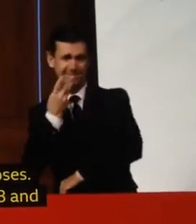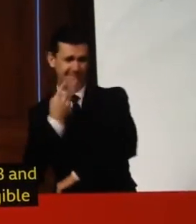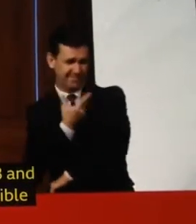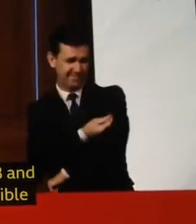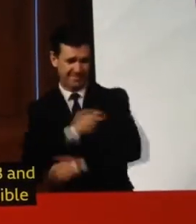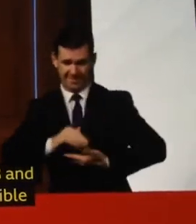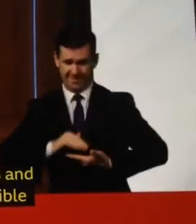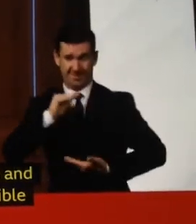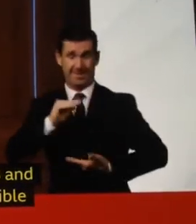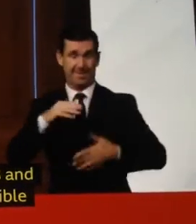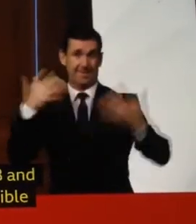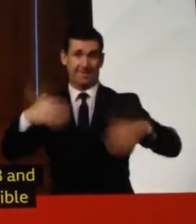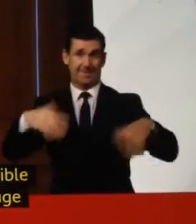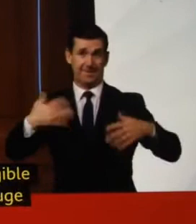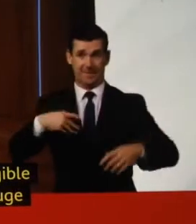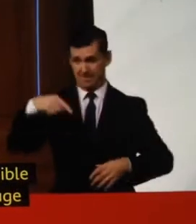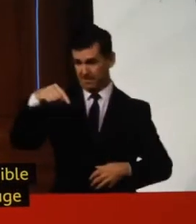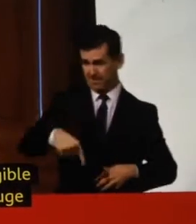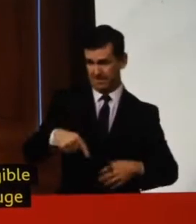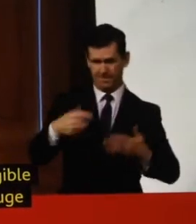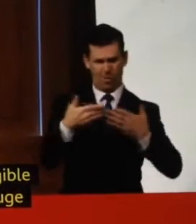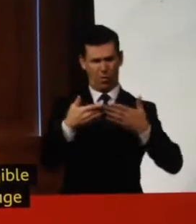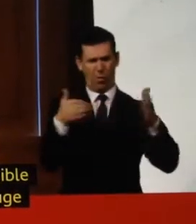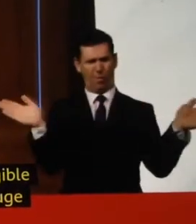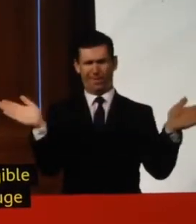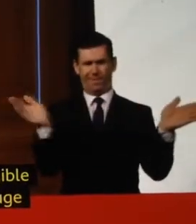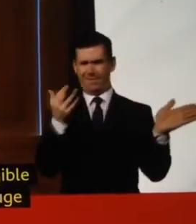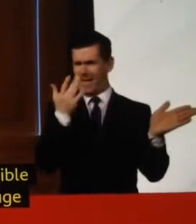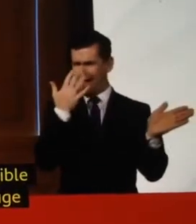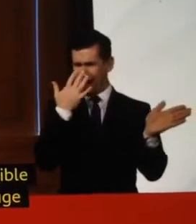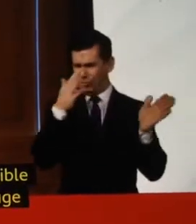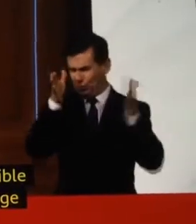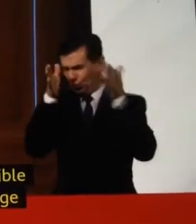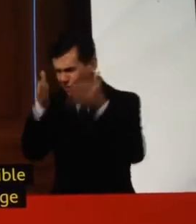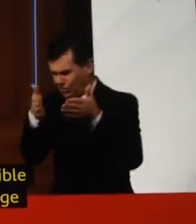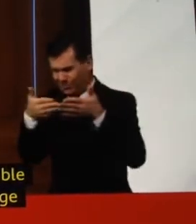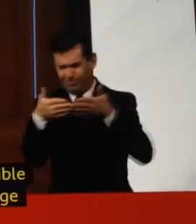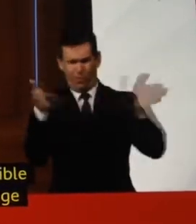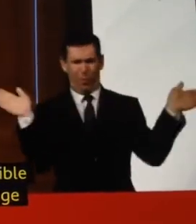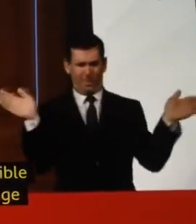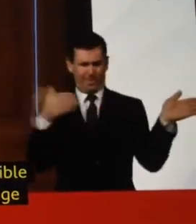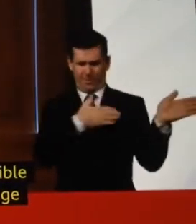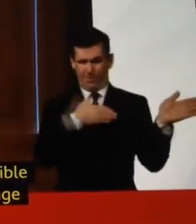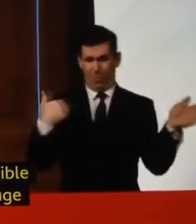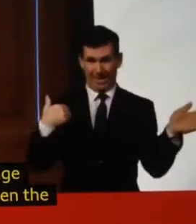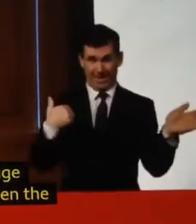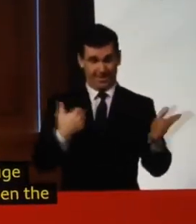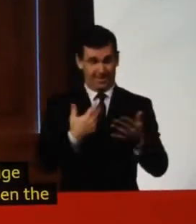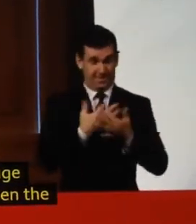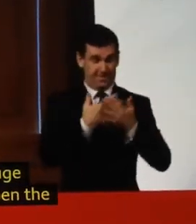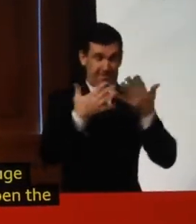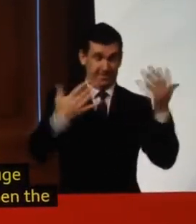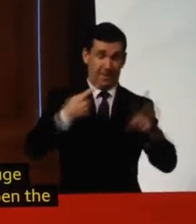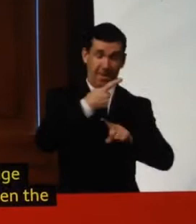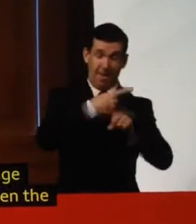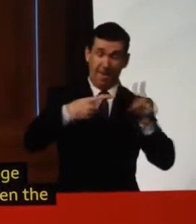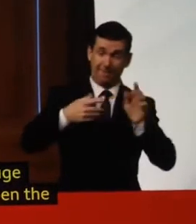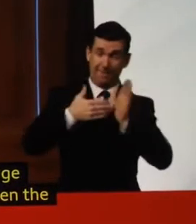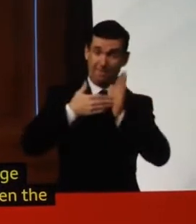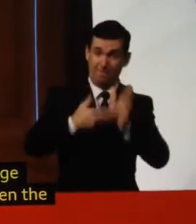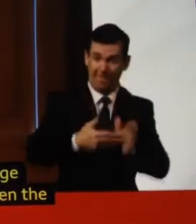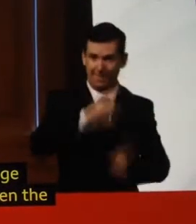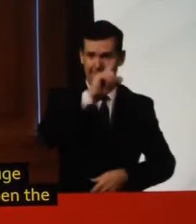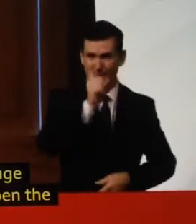we open the national booking service to everybody who's eligible over 18, we had over 500,000. So that's